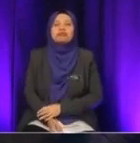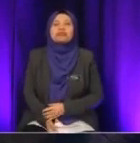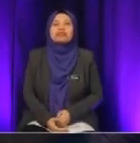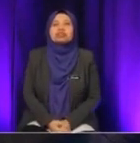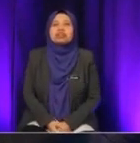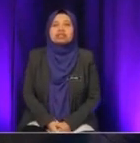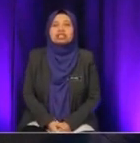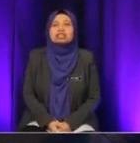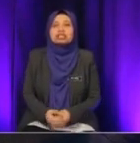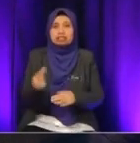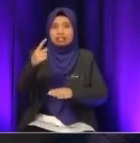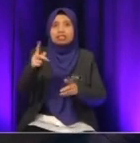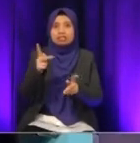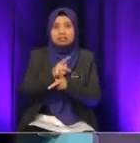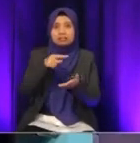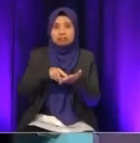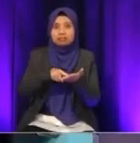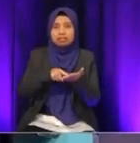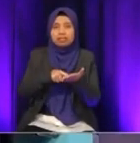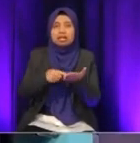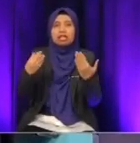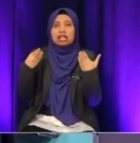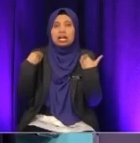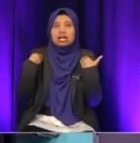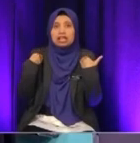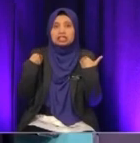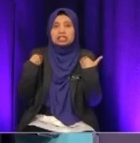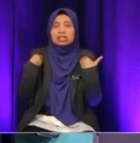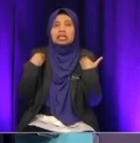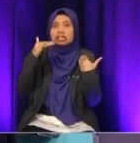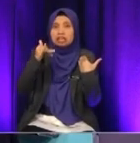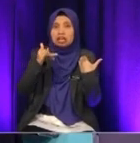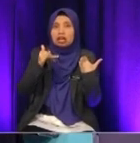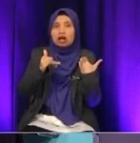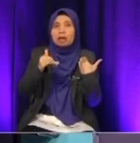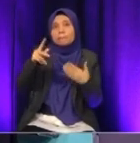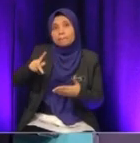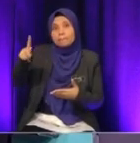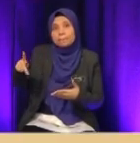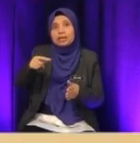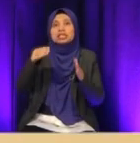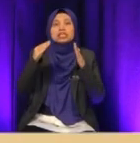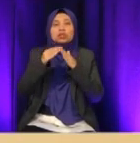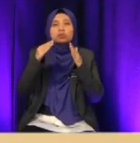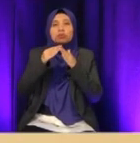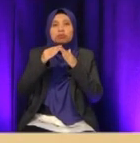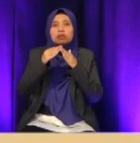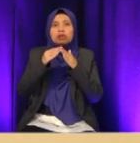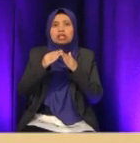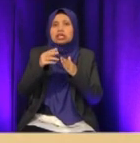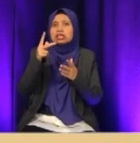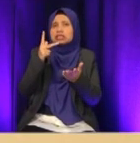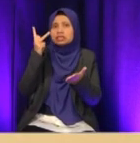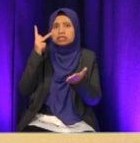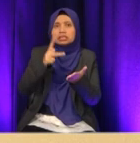before we listen to audio, here I have some tips for our students at home. Okay. And here, so sometimes you can choose the wrong answer by not checking